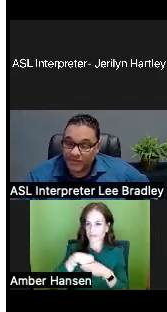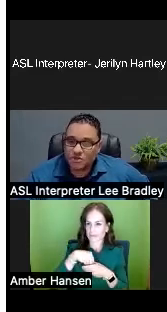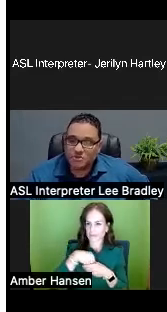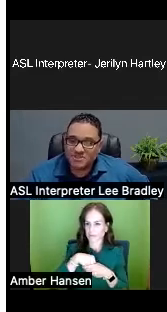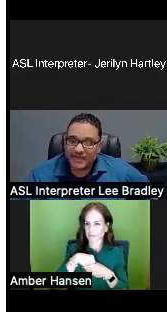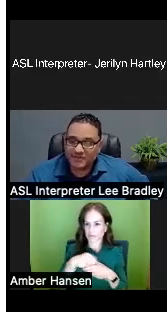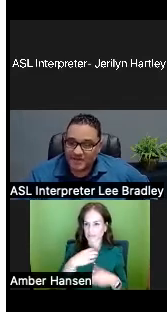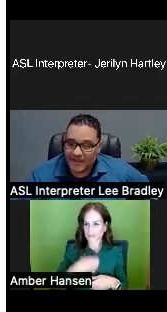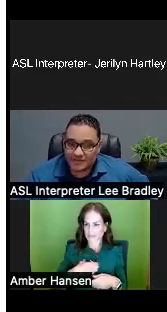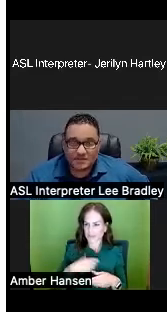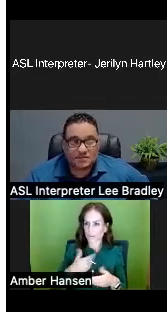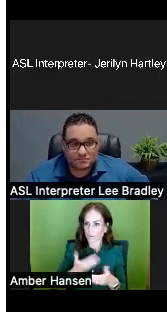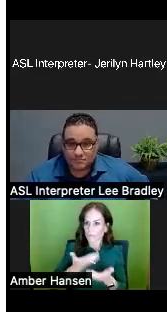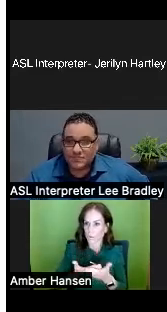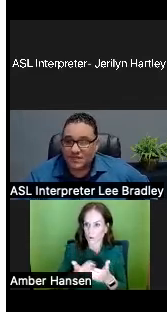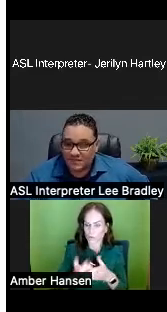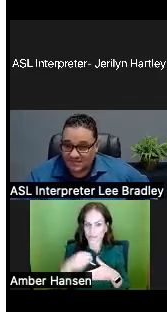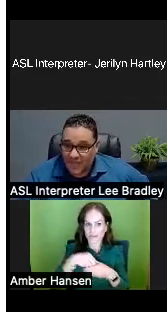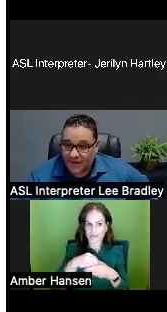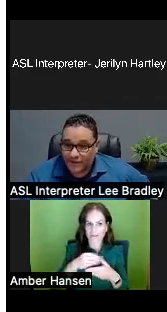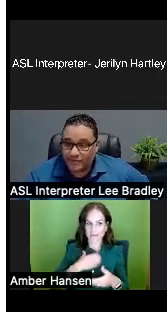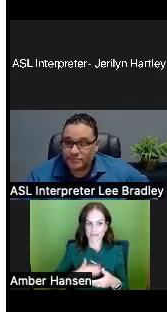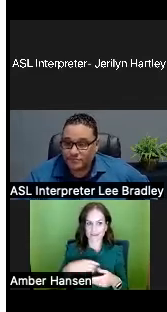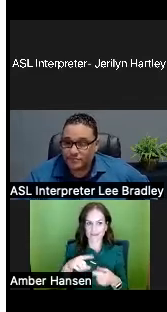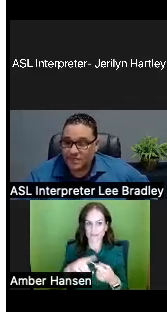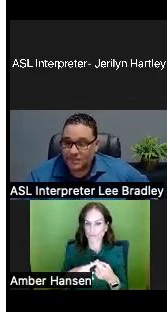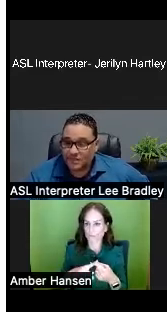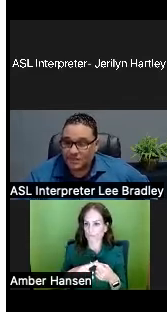We as humans have an innate desire